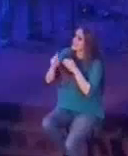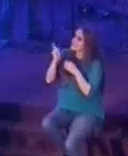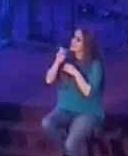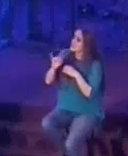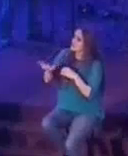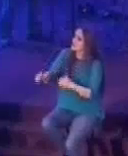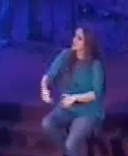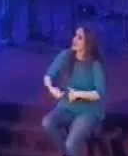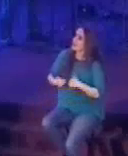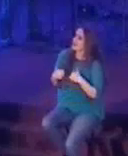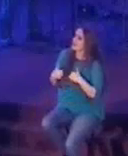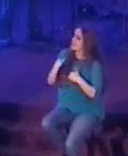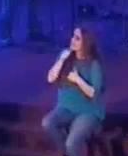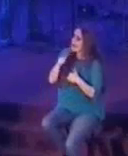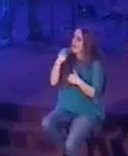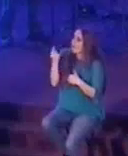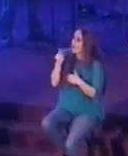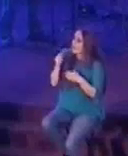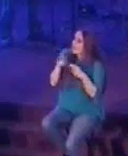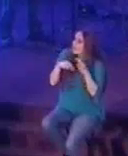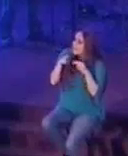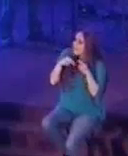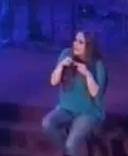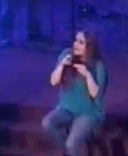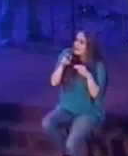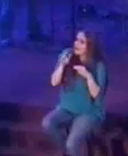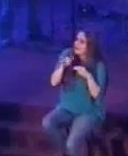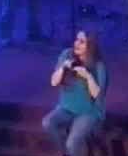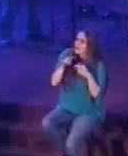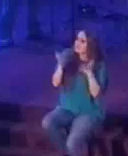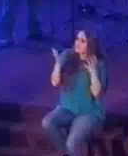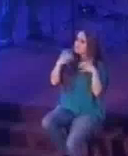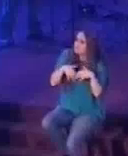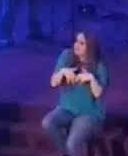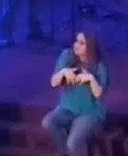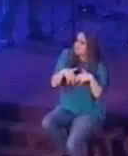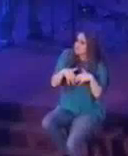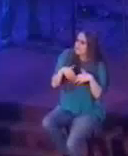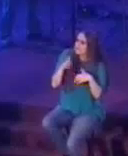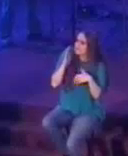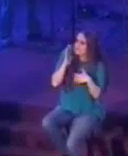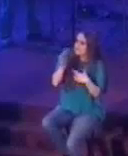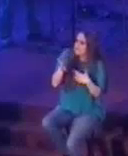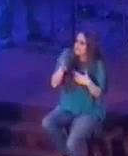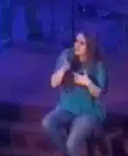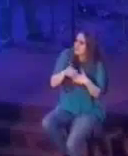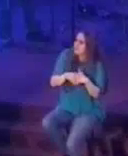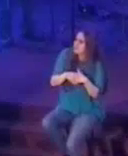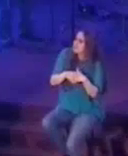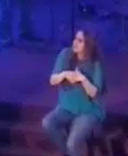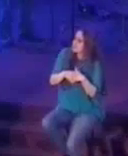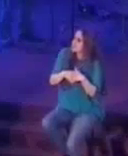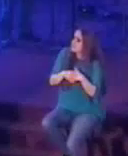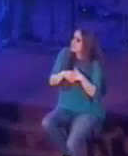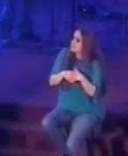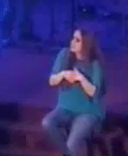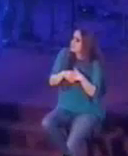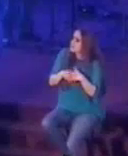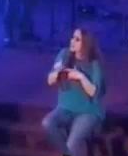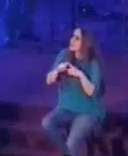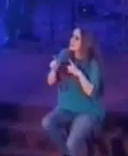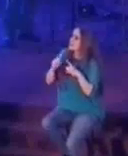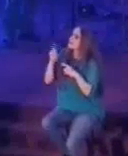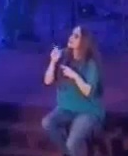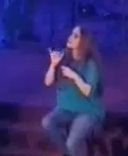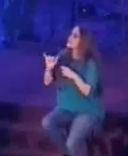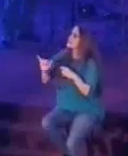for this building, which will someday go away. It won't be here. It's in an eternal